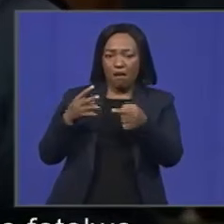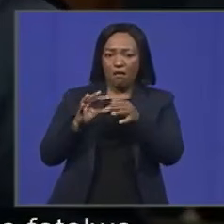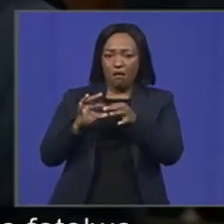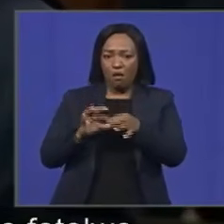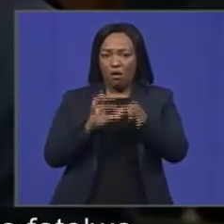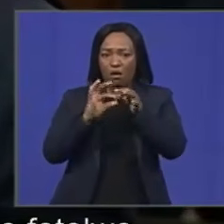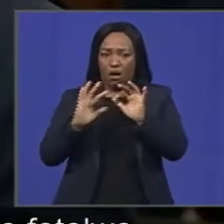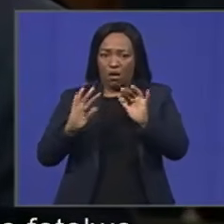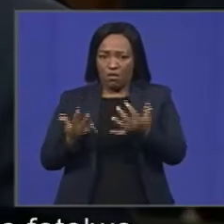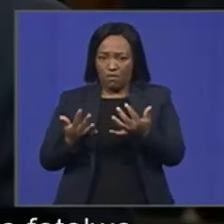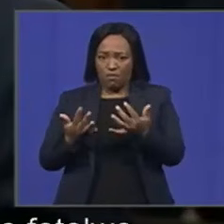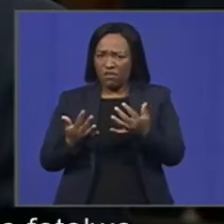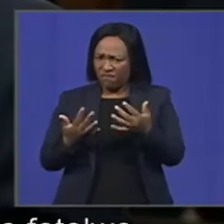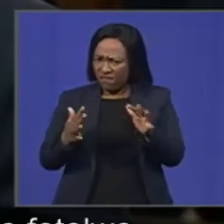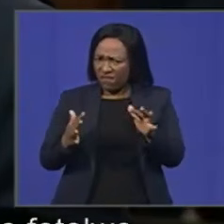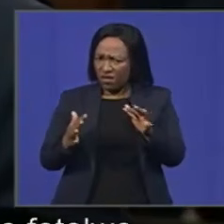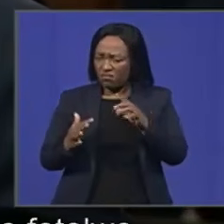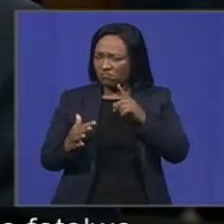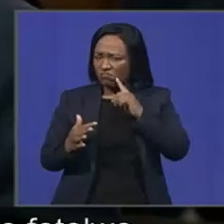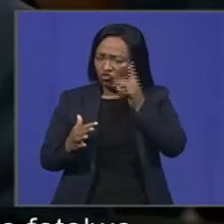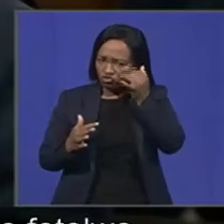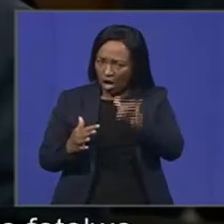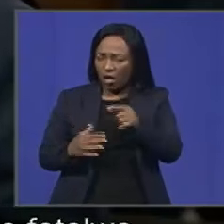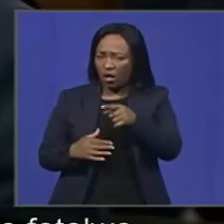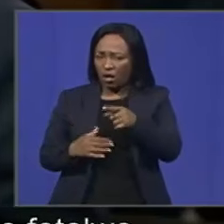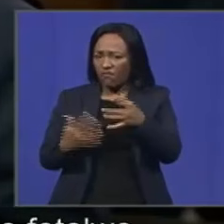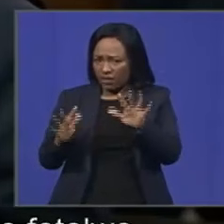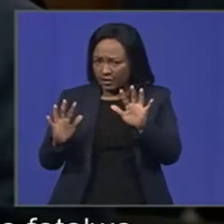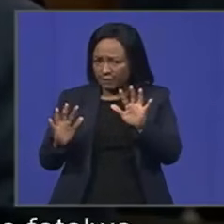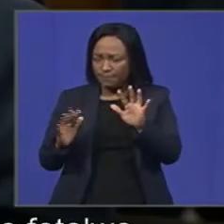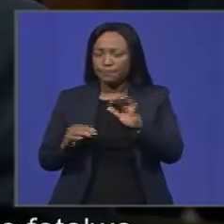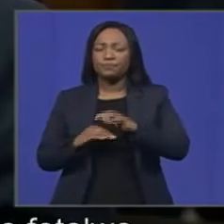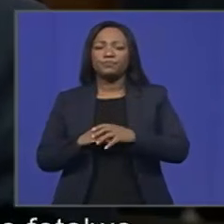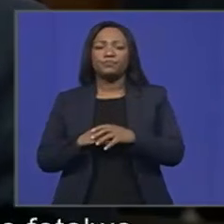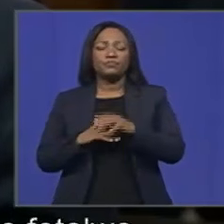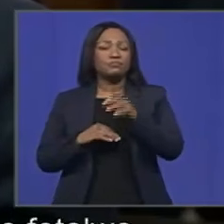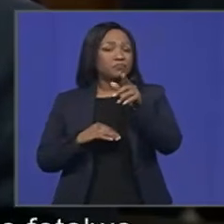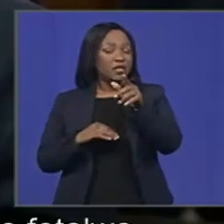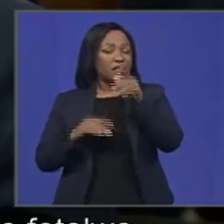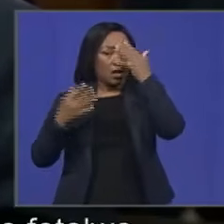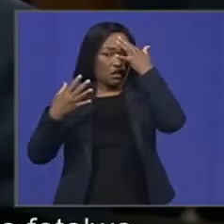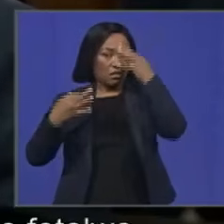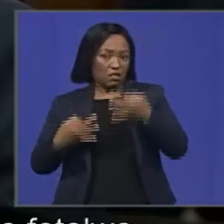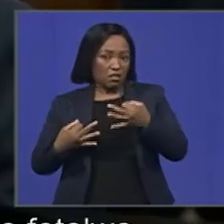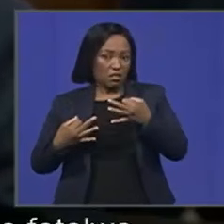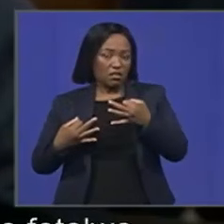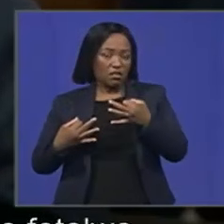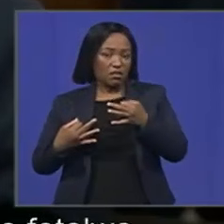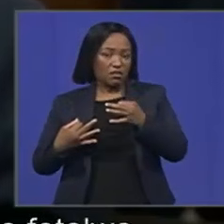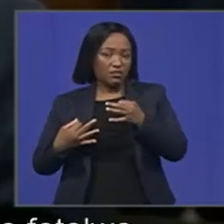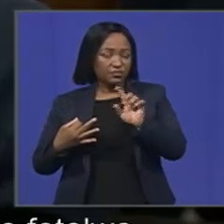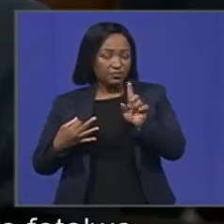which it did, and based on that came to the conclusion that the